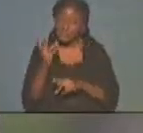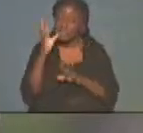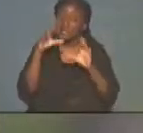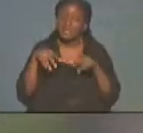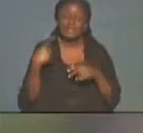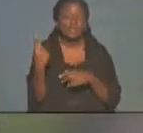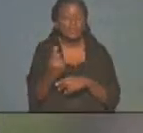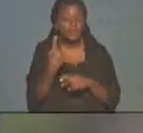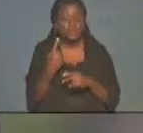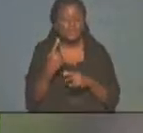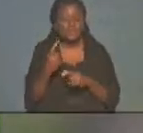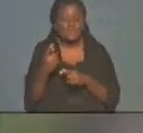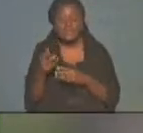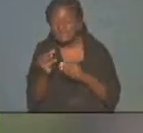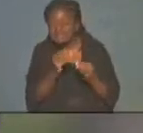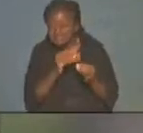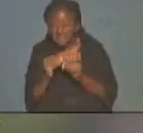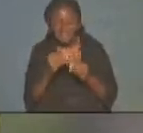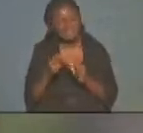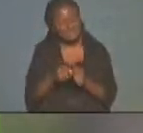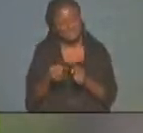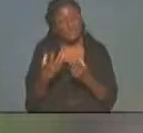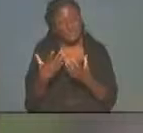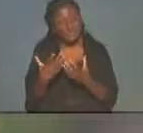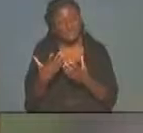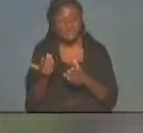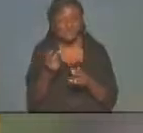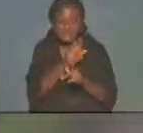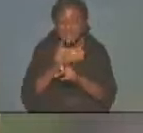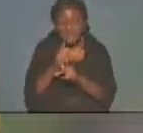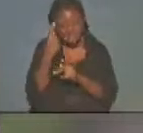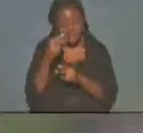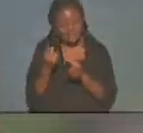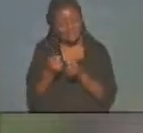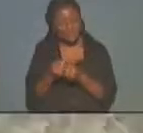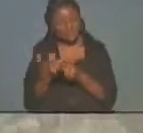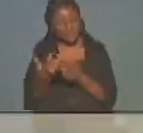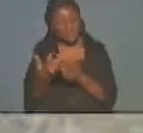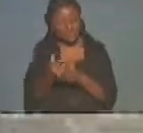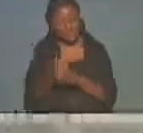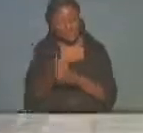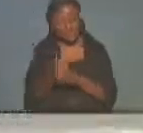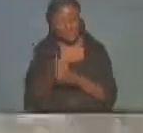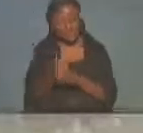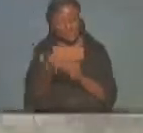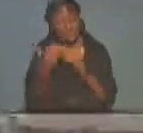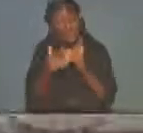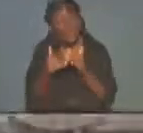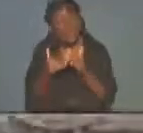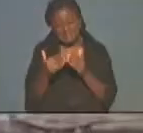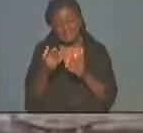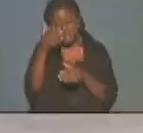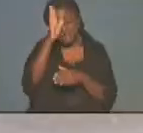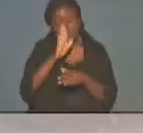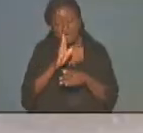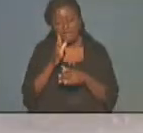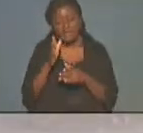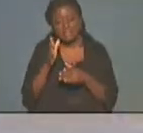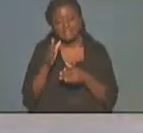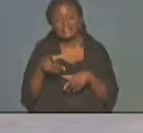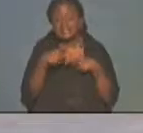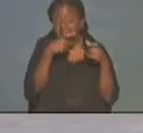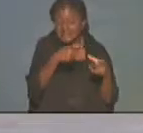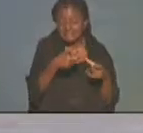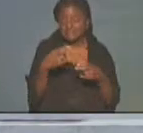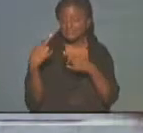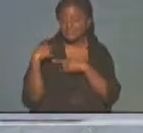only handle so much, we can only take care of so much, and that's the responsibility of government. God has given that responsibility to government,